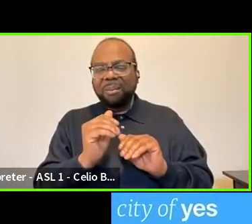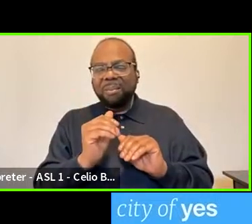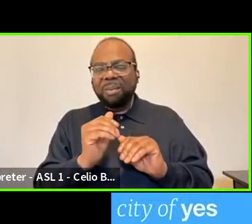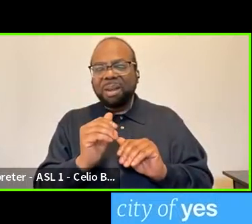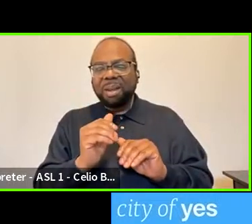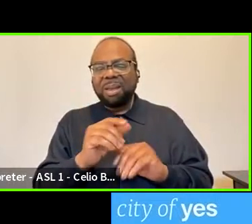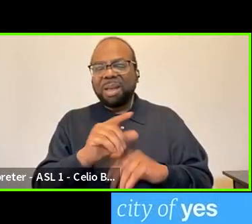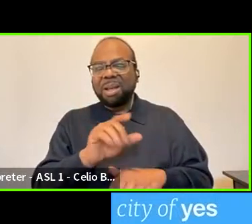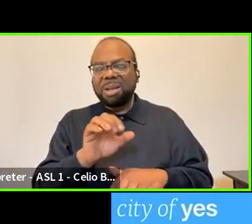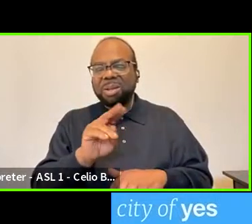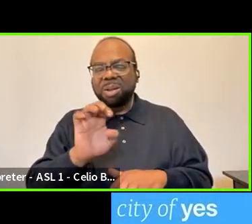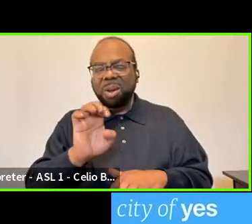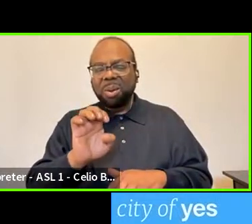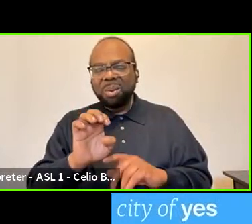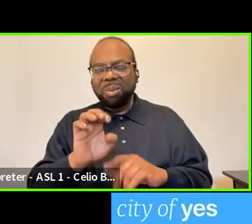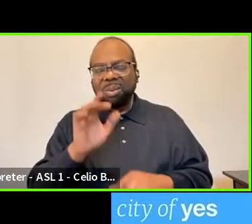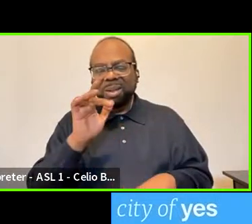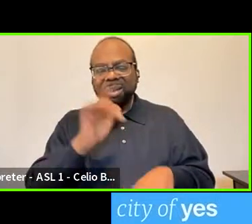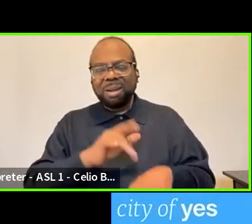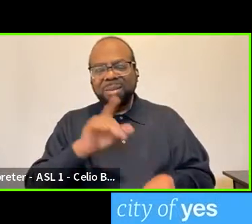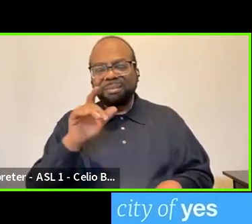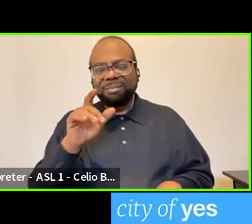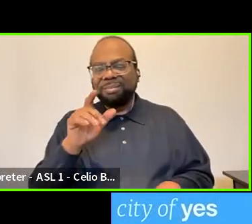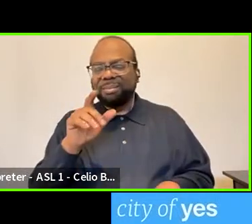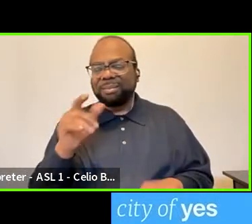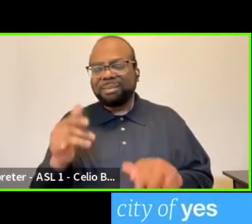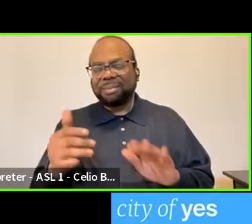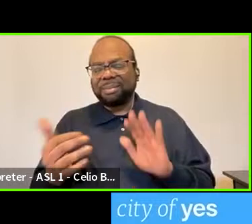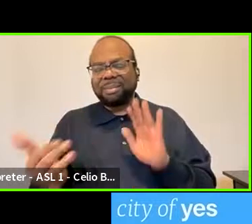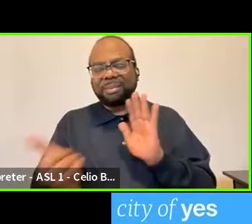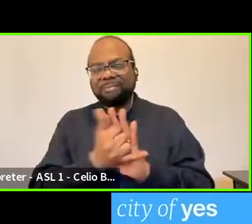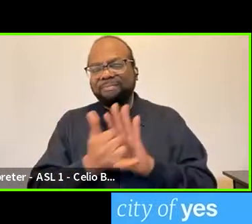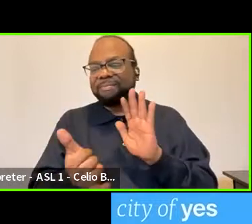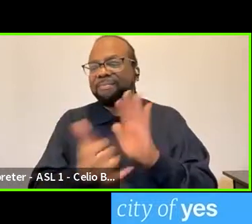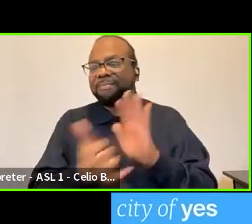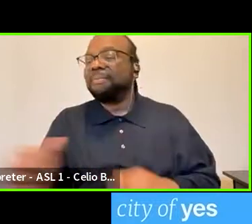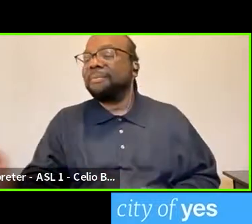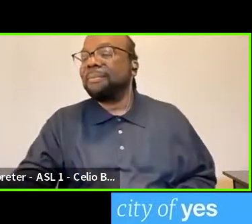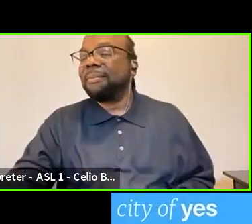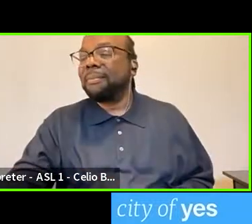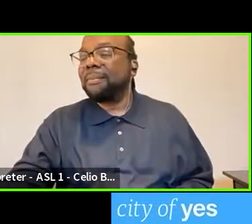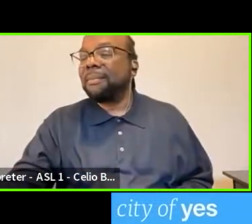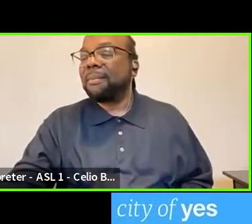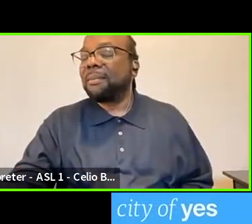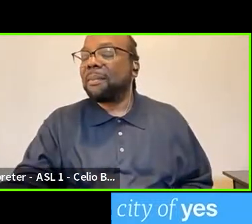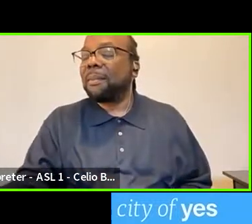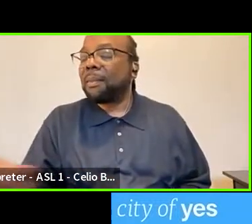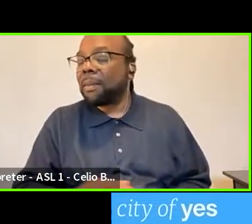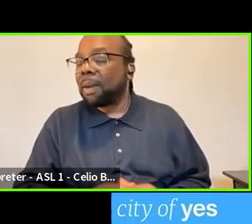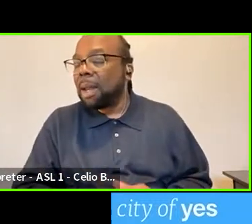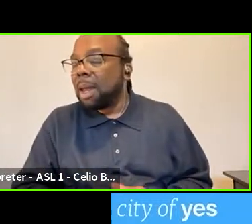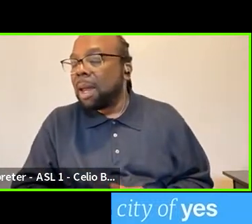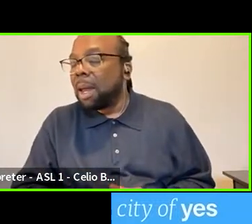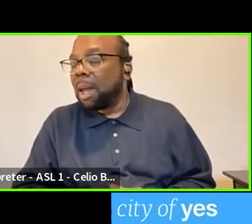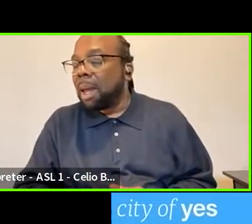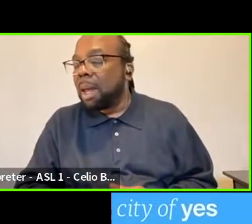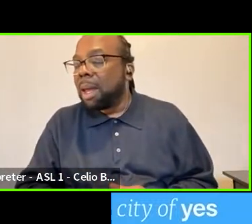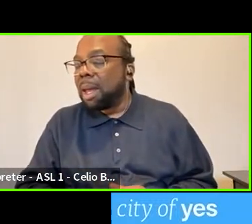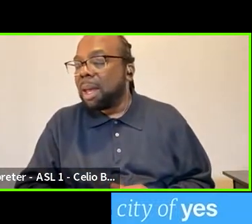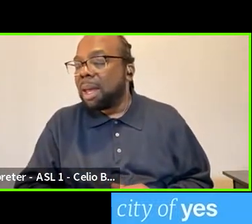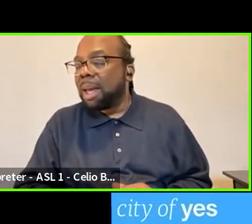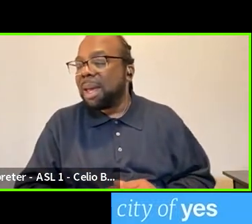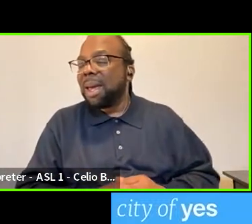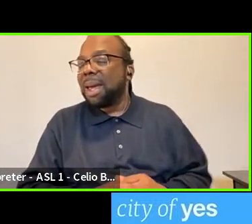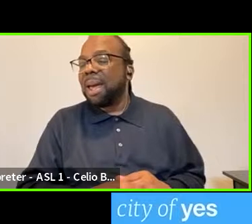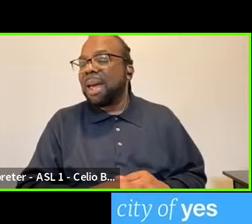zoning can't touch. Thank you for that clarification. Um, so let's do one more written question. Let's get back to some live questions too.